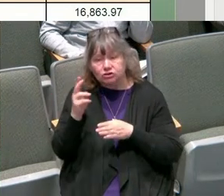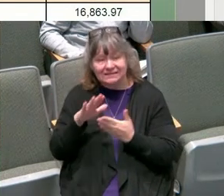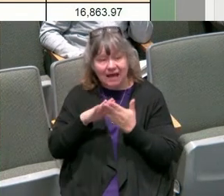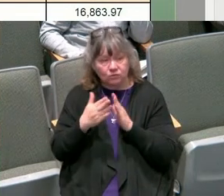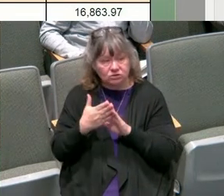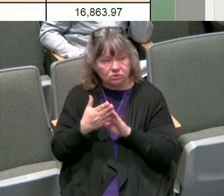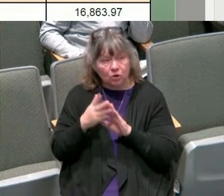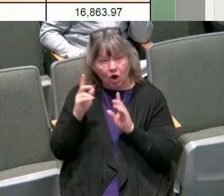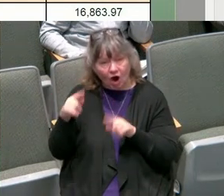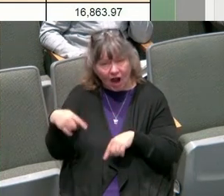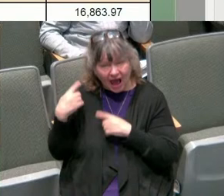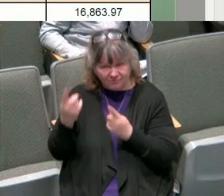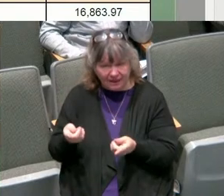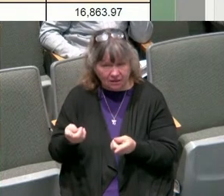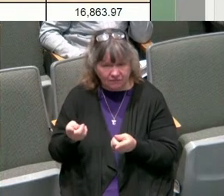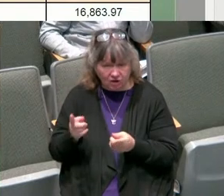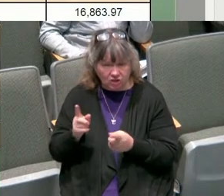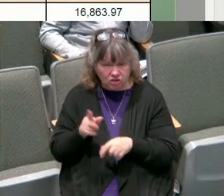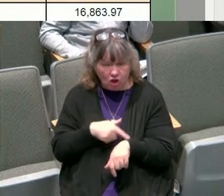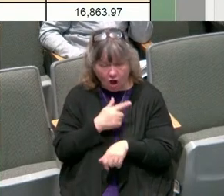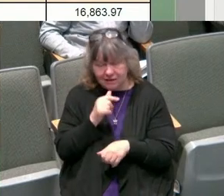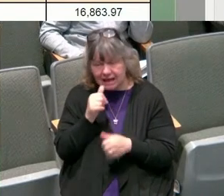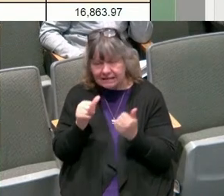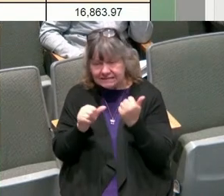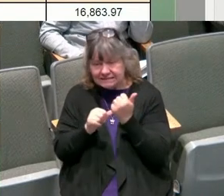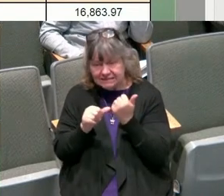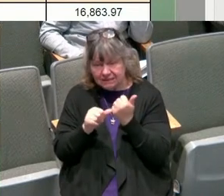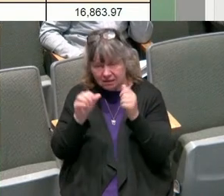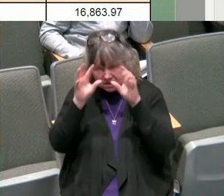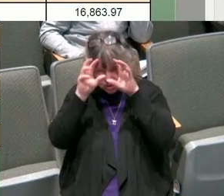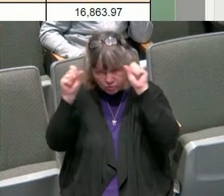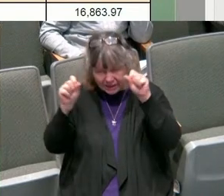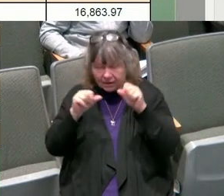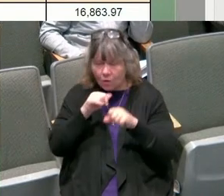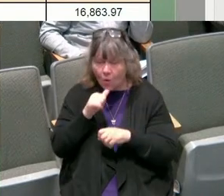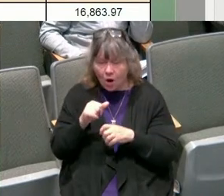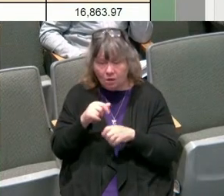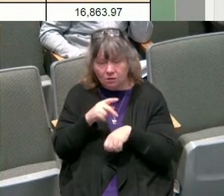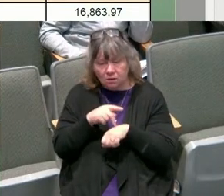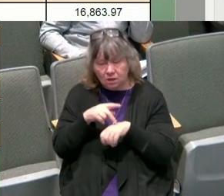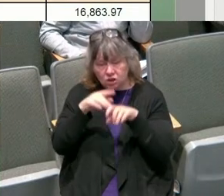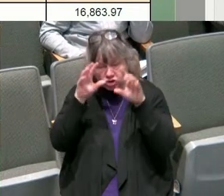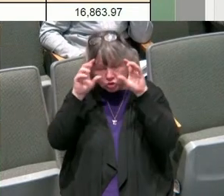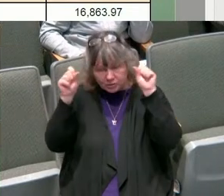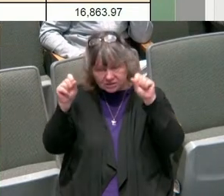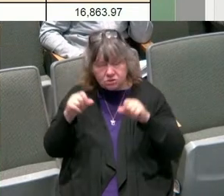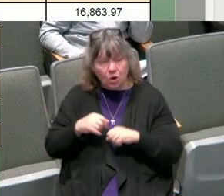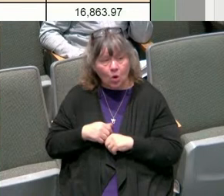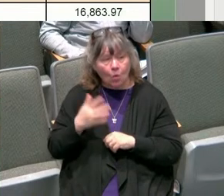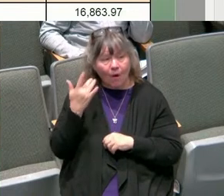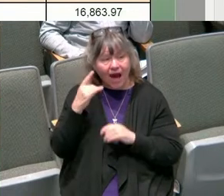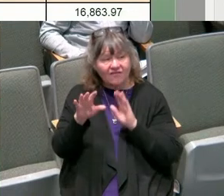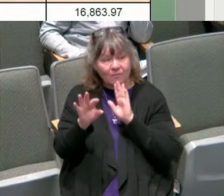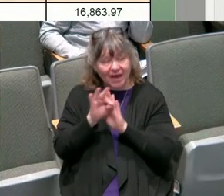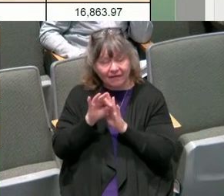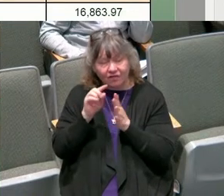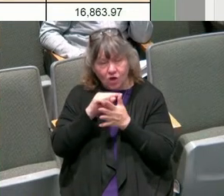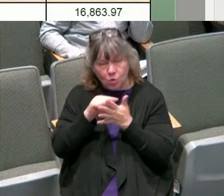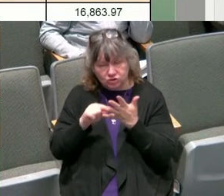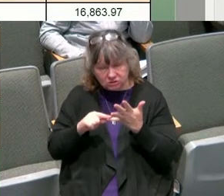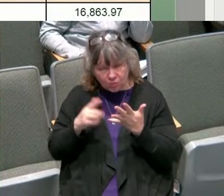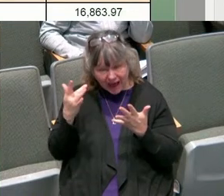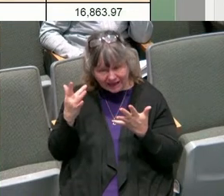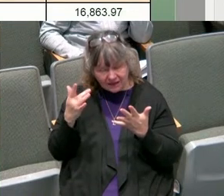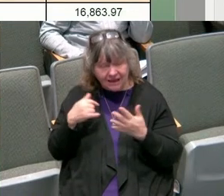towns or at least we have been for as long as I've been assistant superintendent or superintendent why have we chosen them